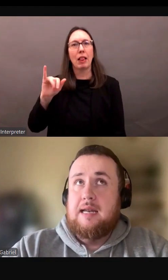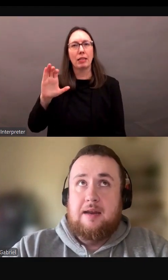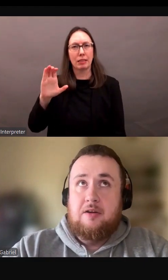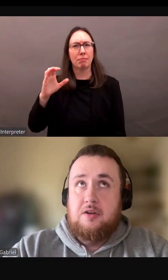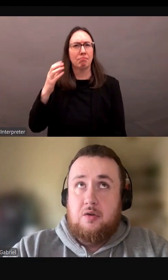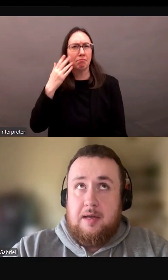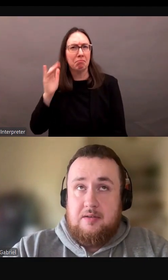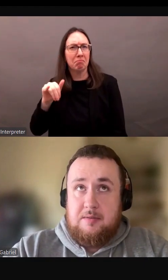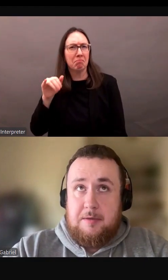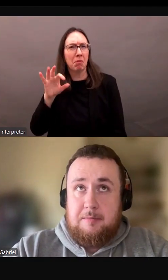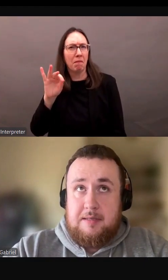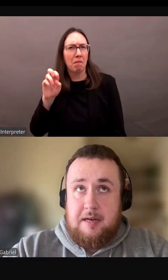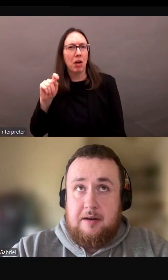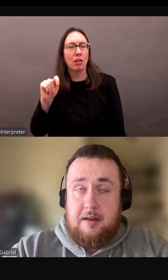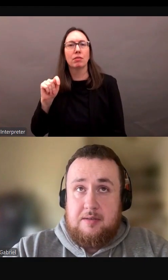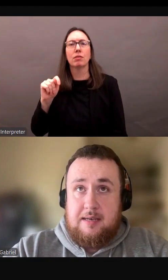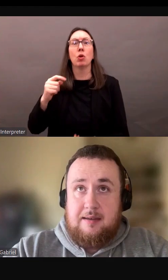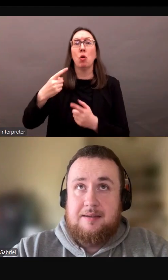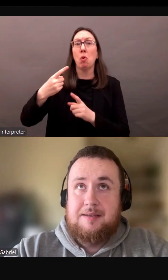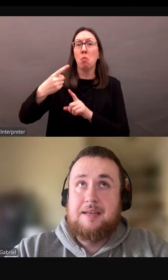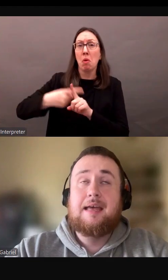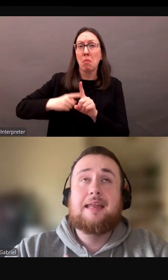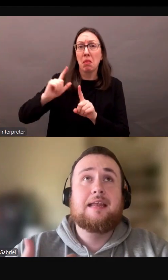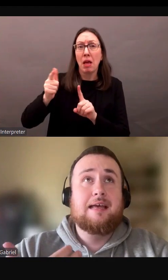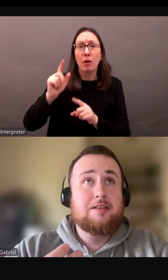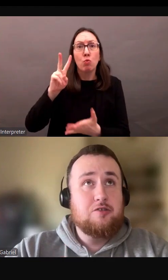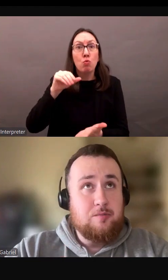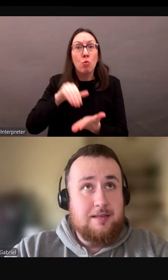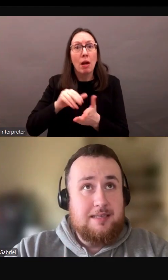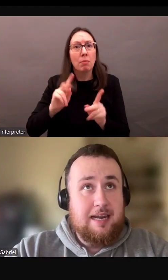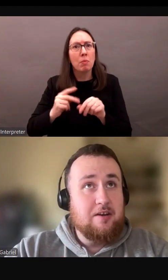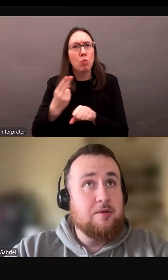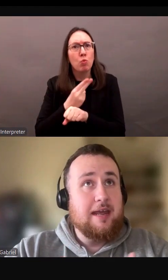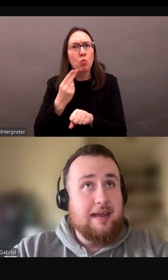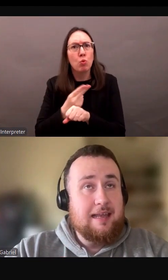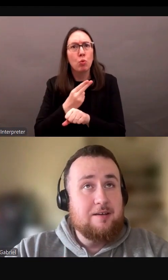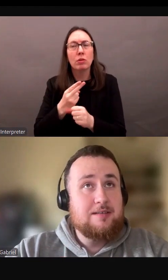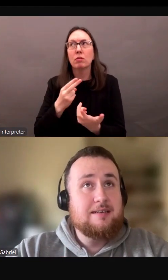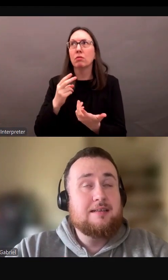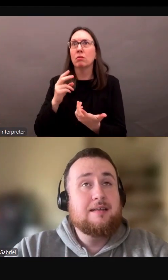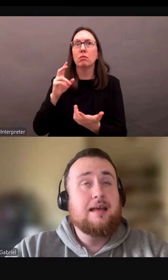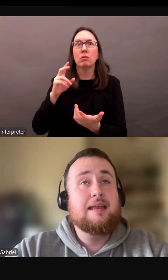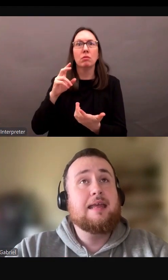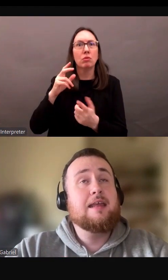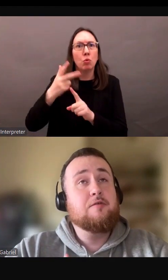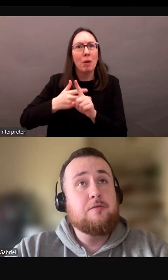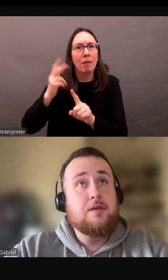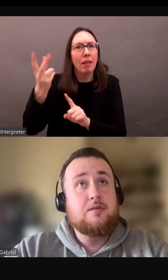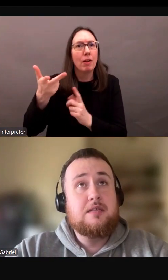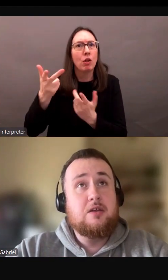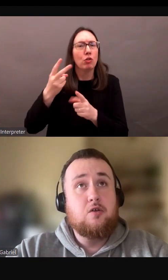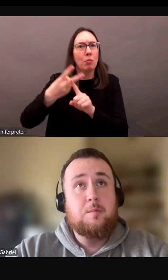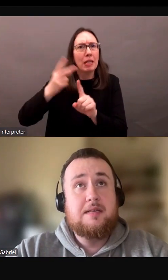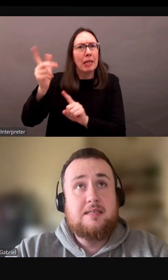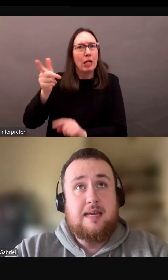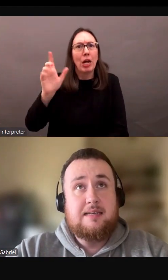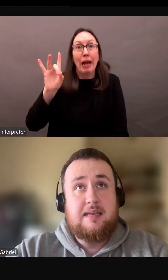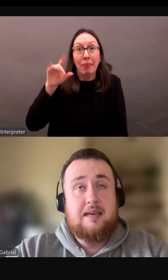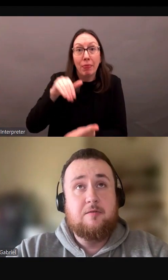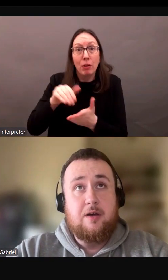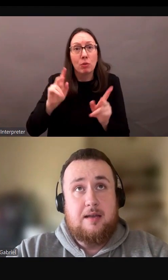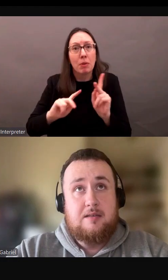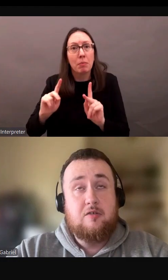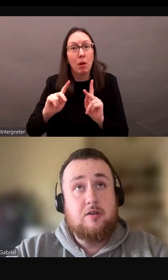month later, 2,000 people started using it. And then 2 months later, about 8,000. And then if you've used the Open